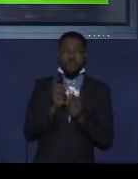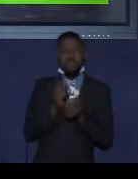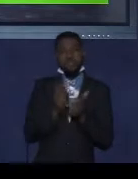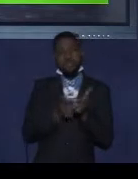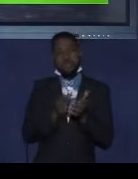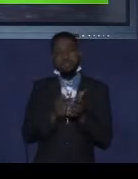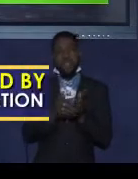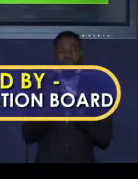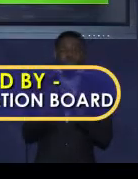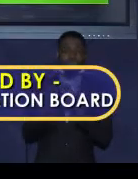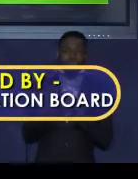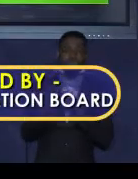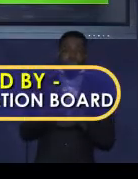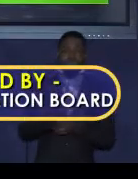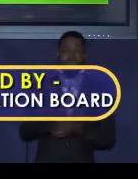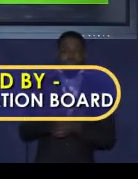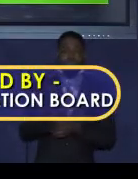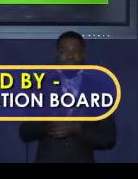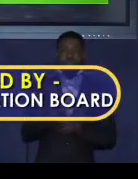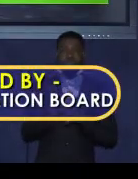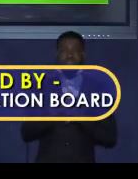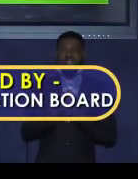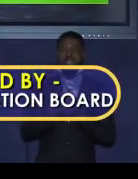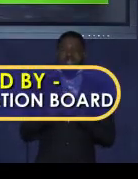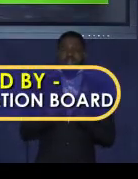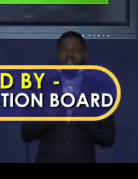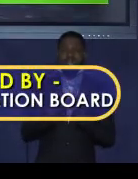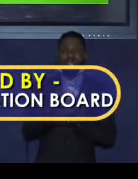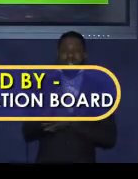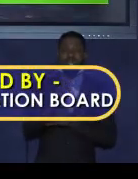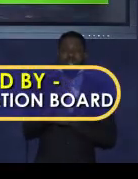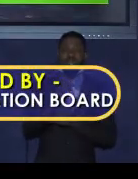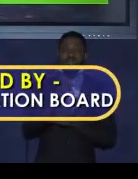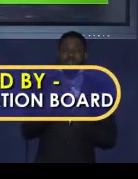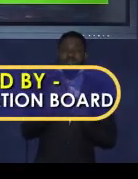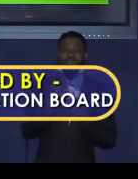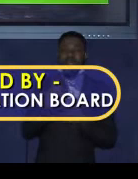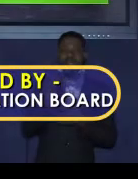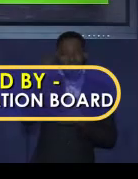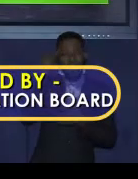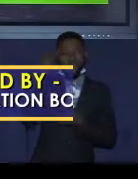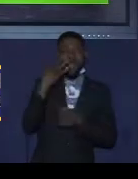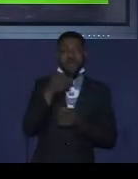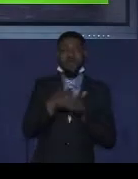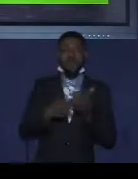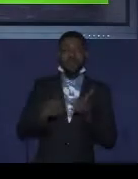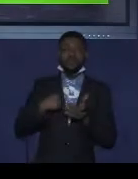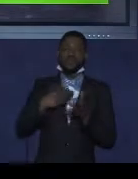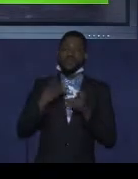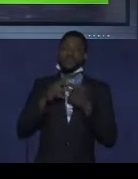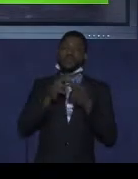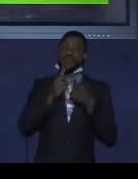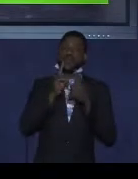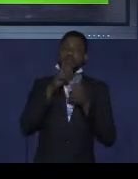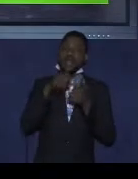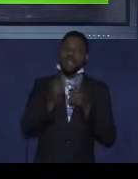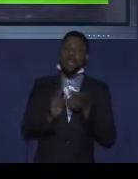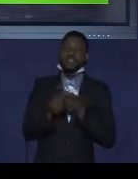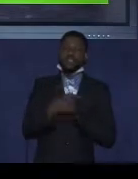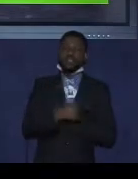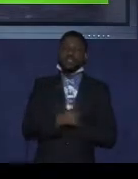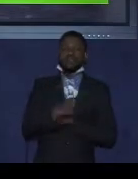Okay, sometimes fine. So that means you have the idea of what we want to talk about